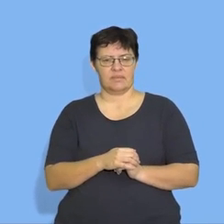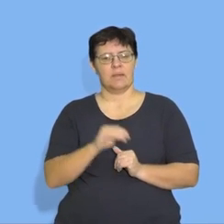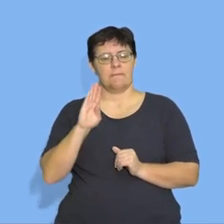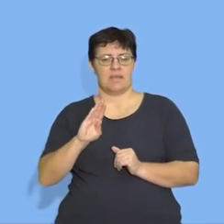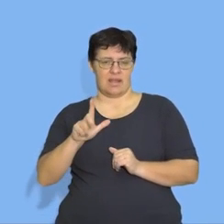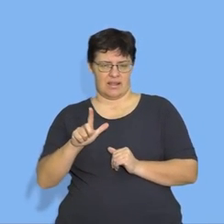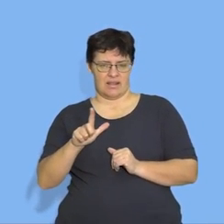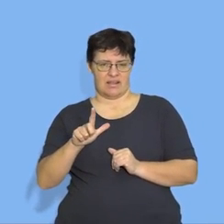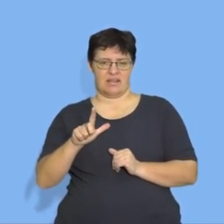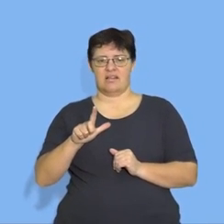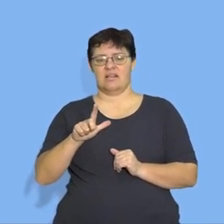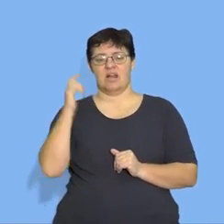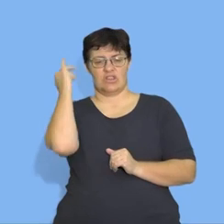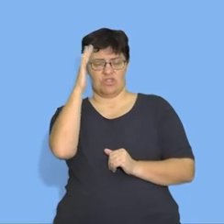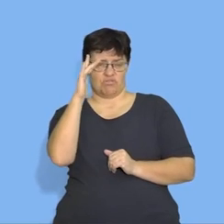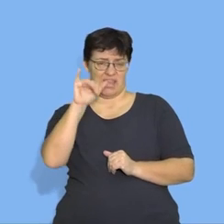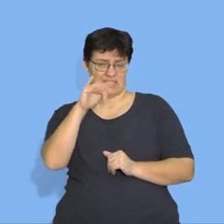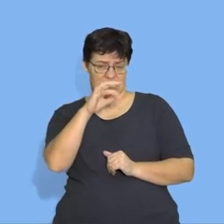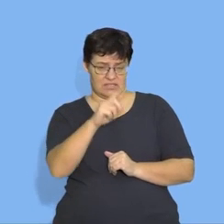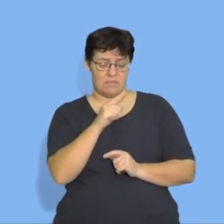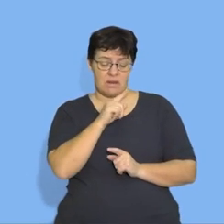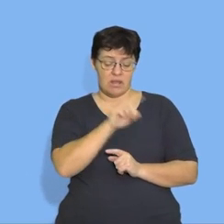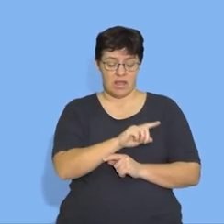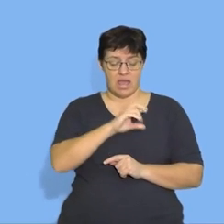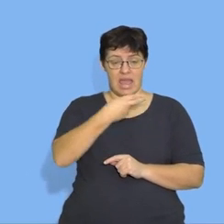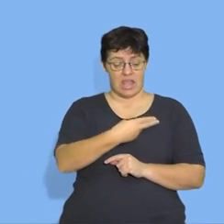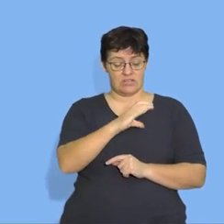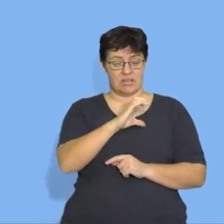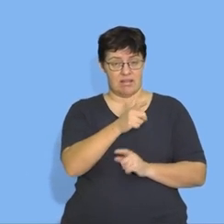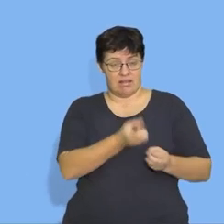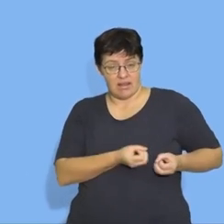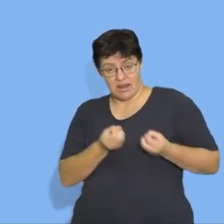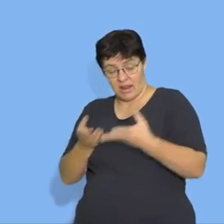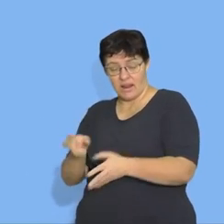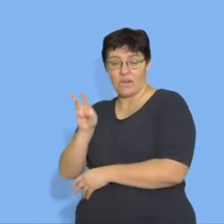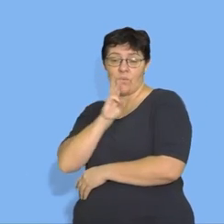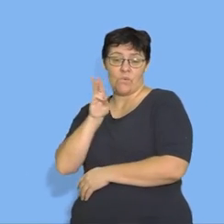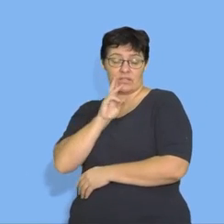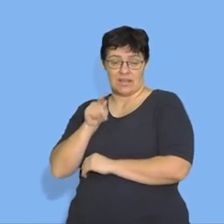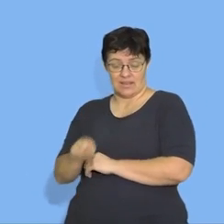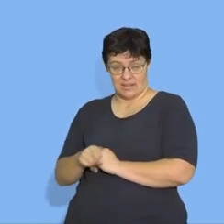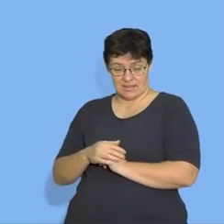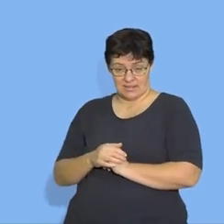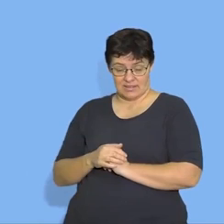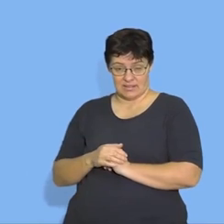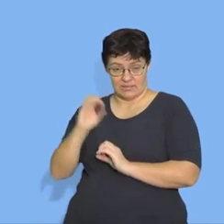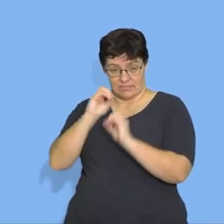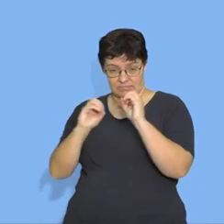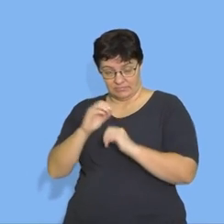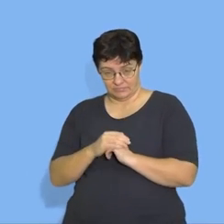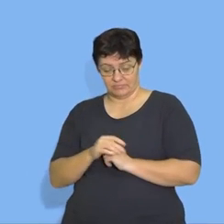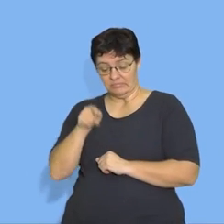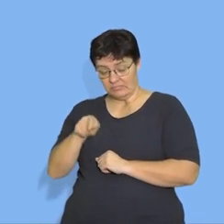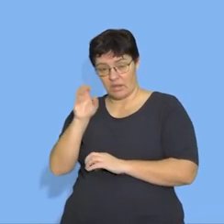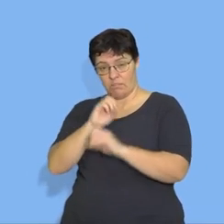acid. So now if HCl donates a proton to a water molecule, now what's going to happen? The water